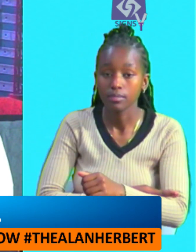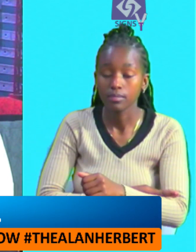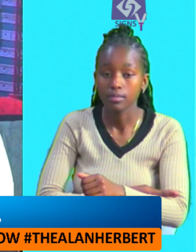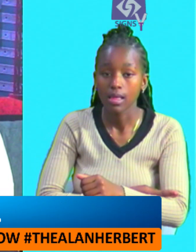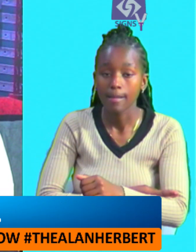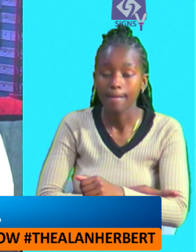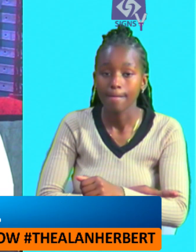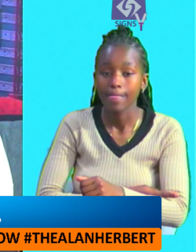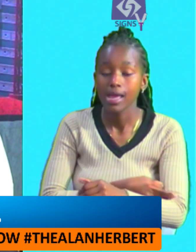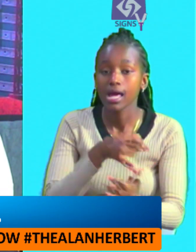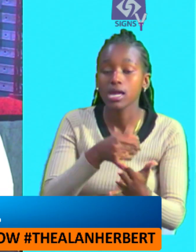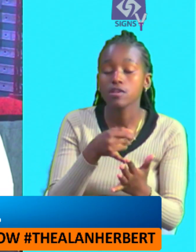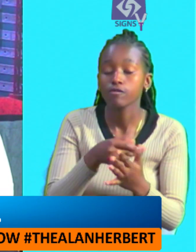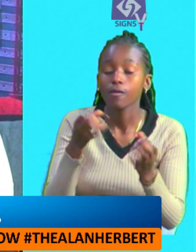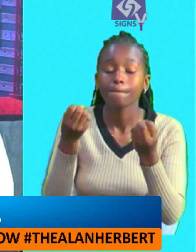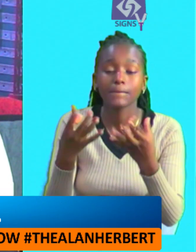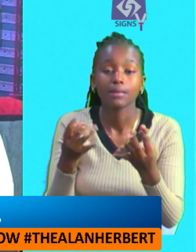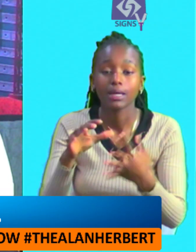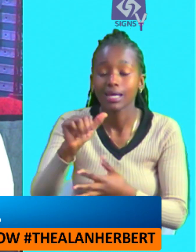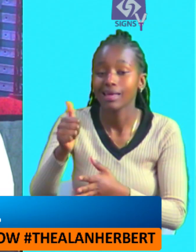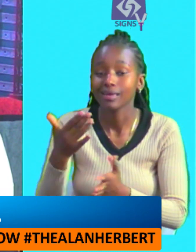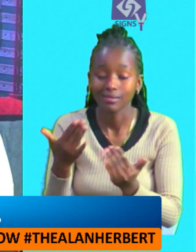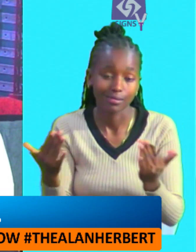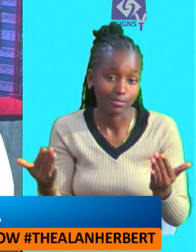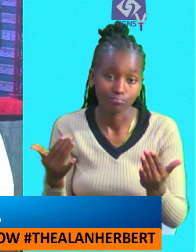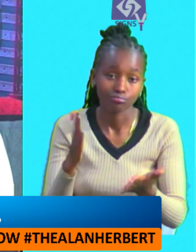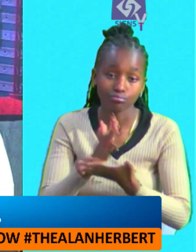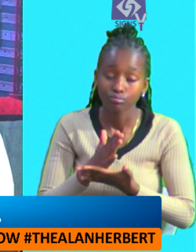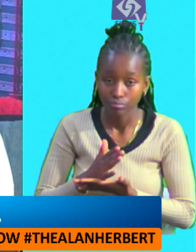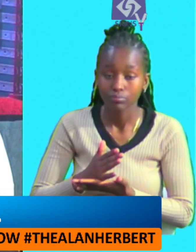ni story tunatakanga every now and then. Tunatakanga zile stories